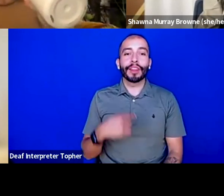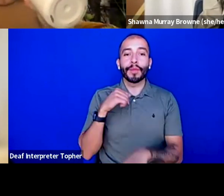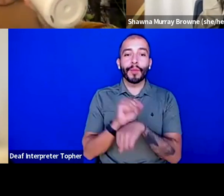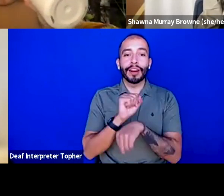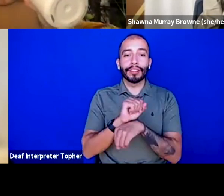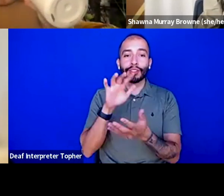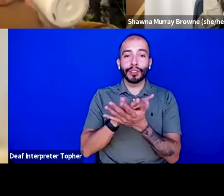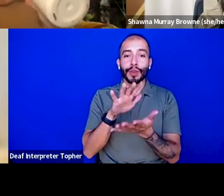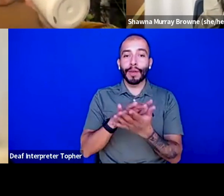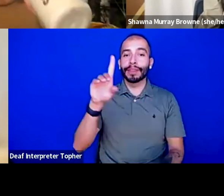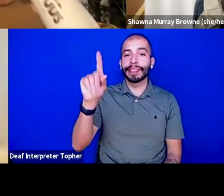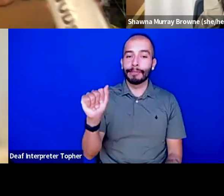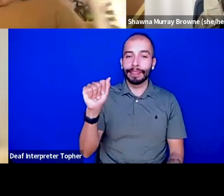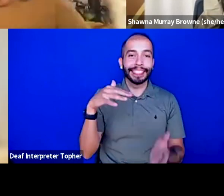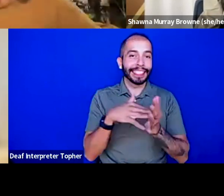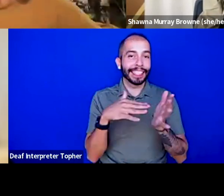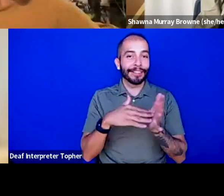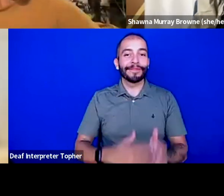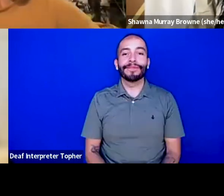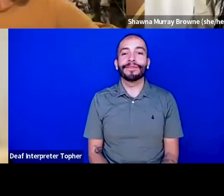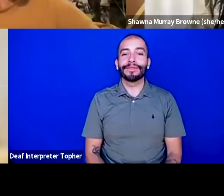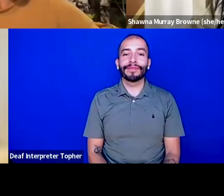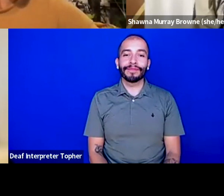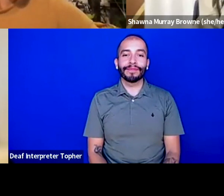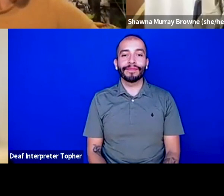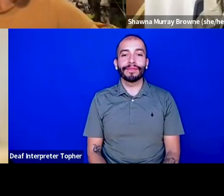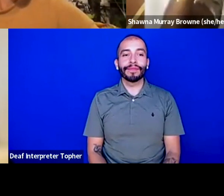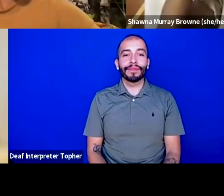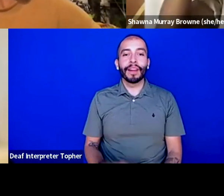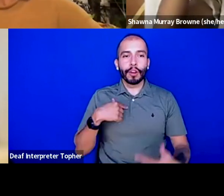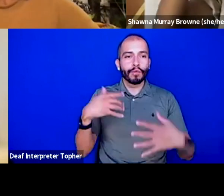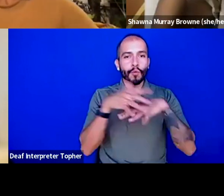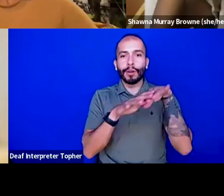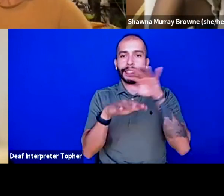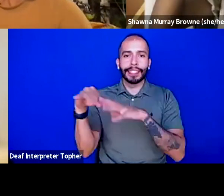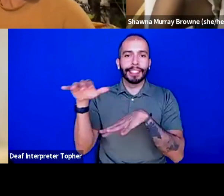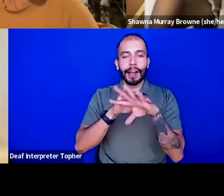to the School of Social Work as well.